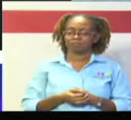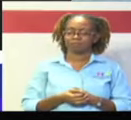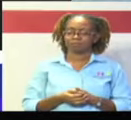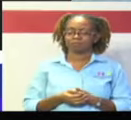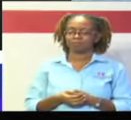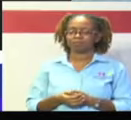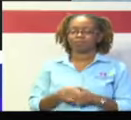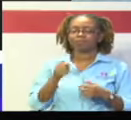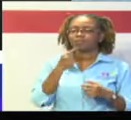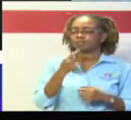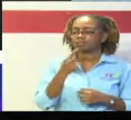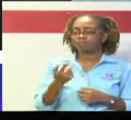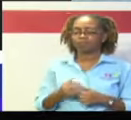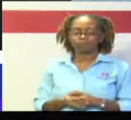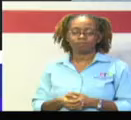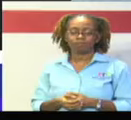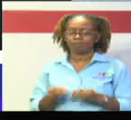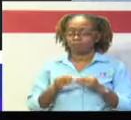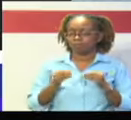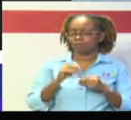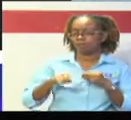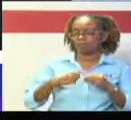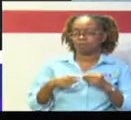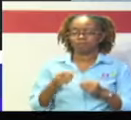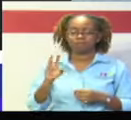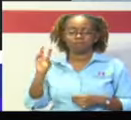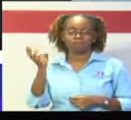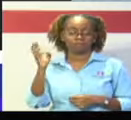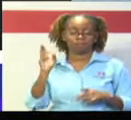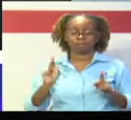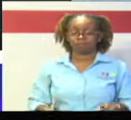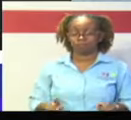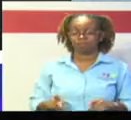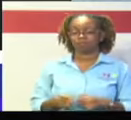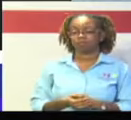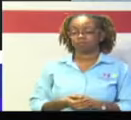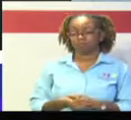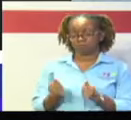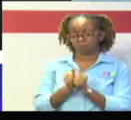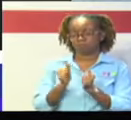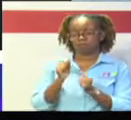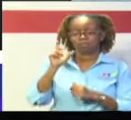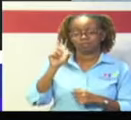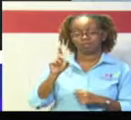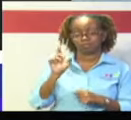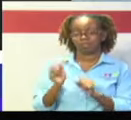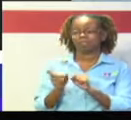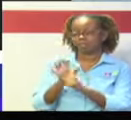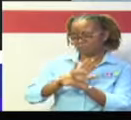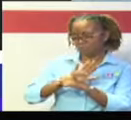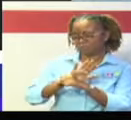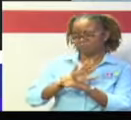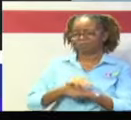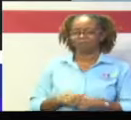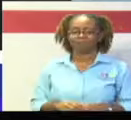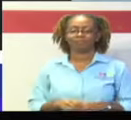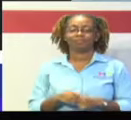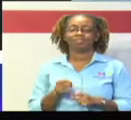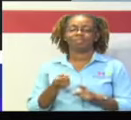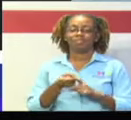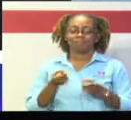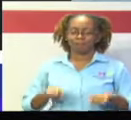Delta case that was reported yesterday? Would they have been in quarantine? How many contacts were there? And how long ago did they actually test